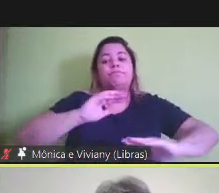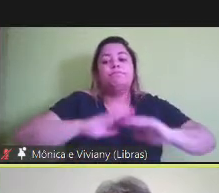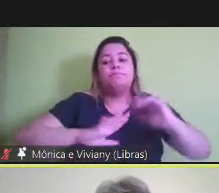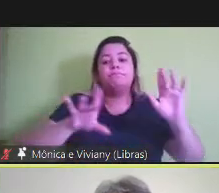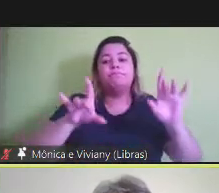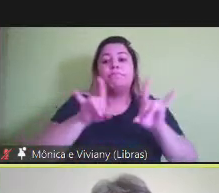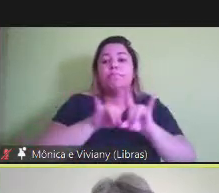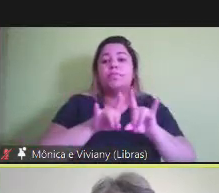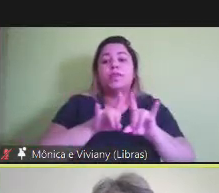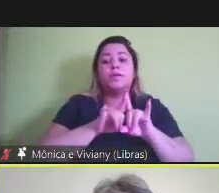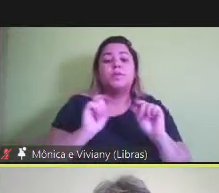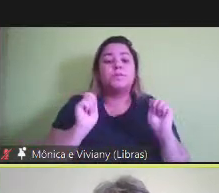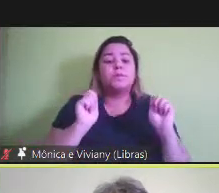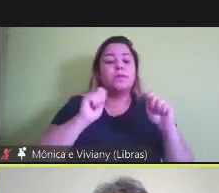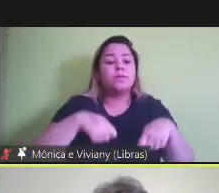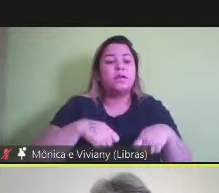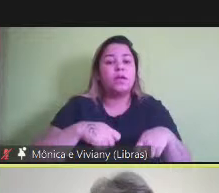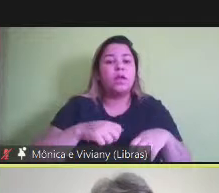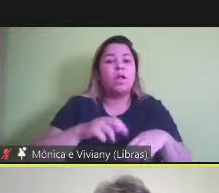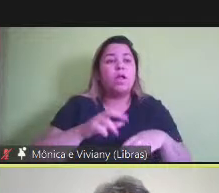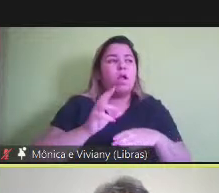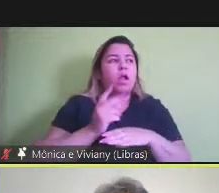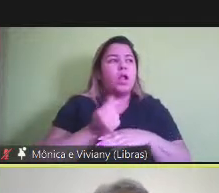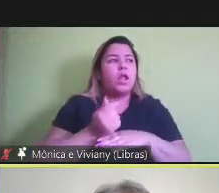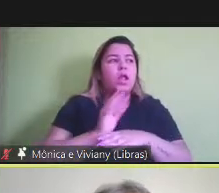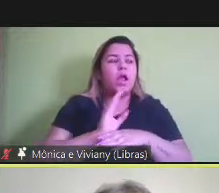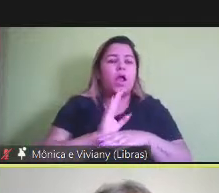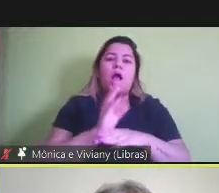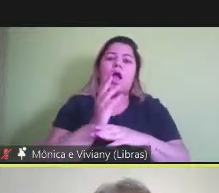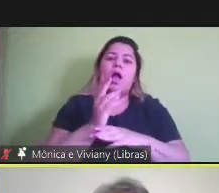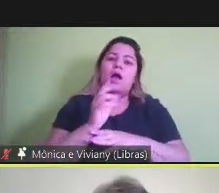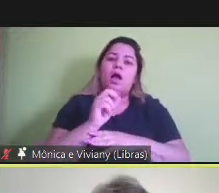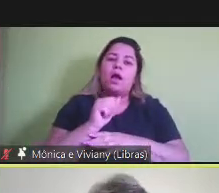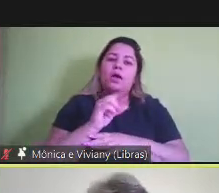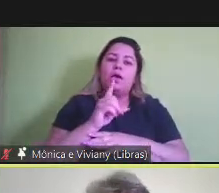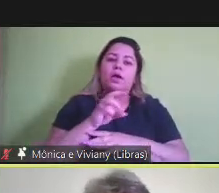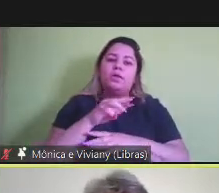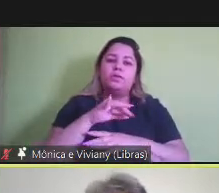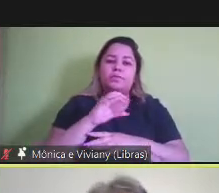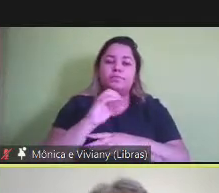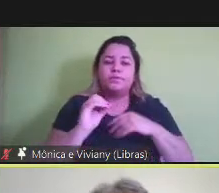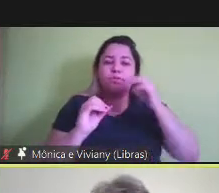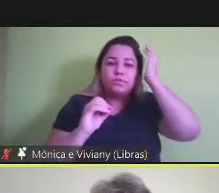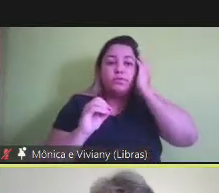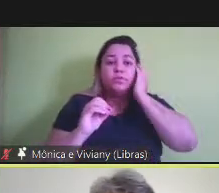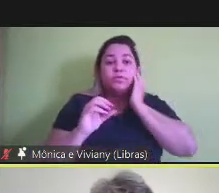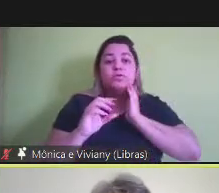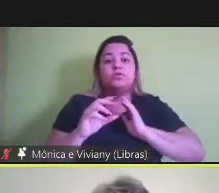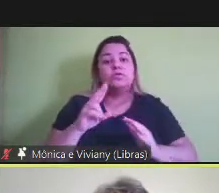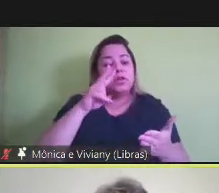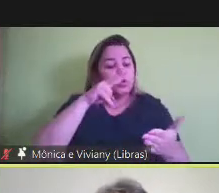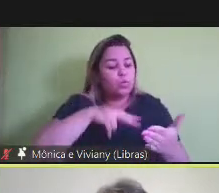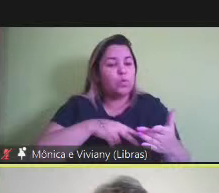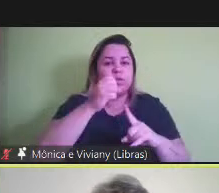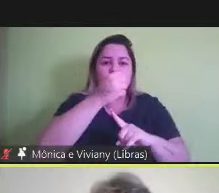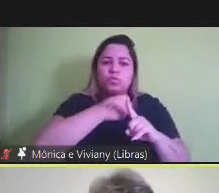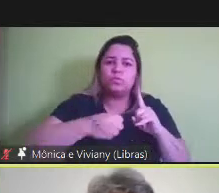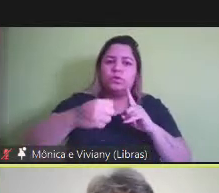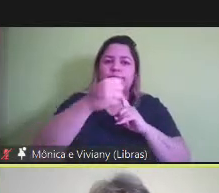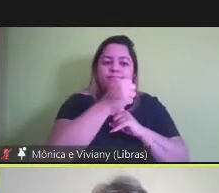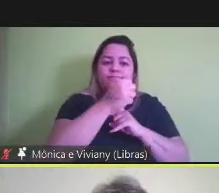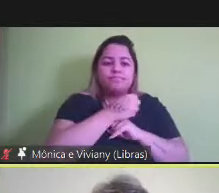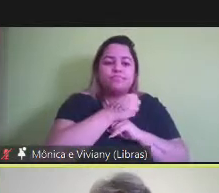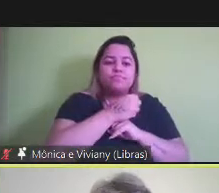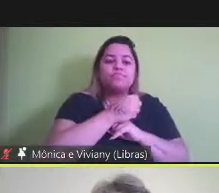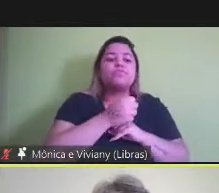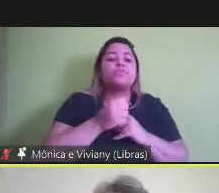them. And we that are healthcare professionals, we need academic resources, reading